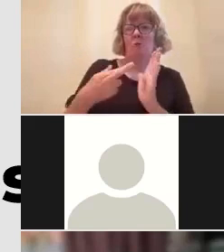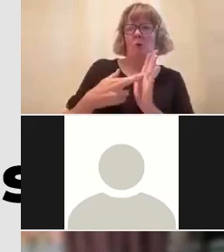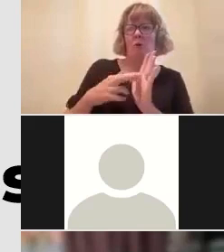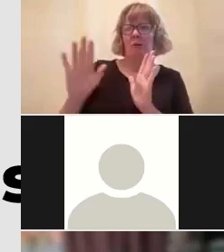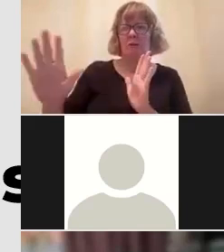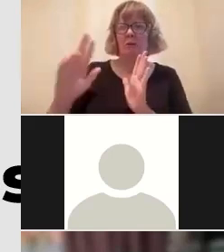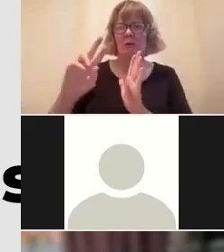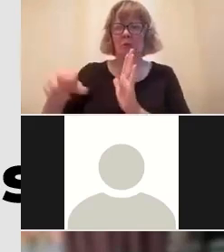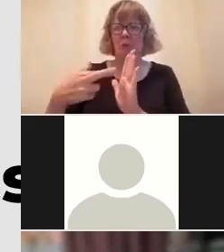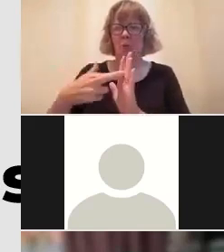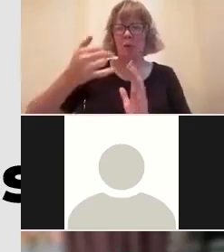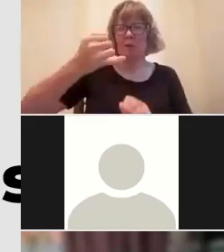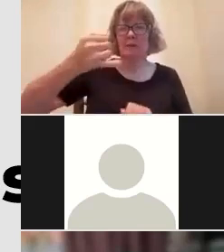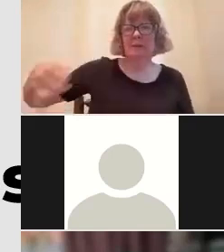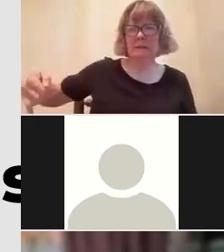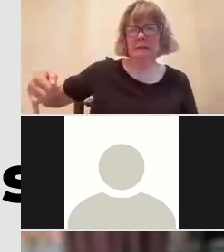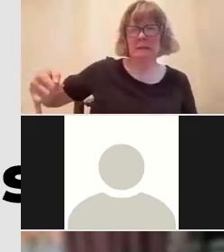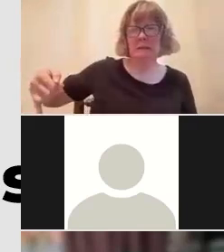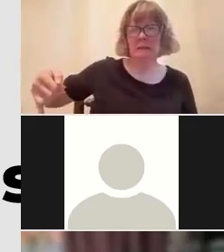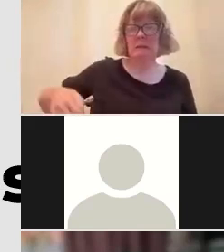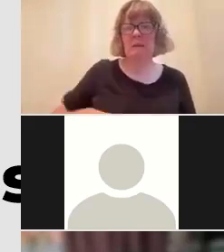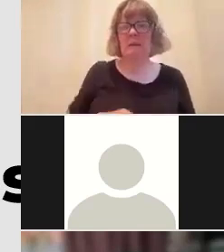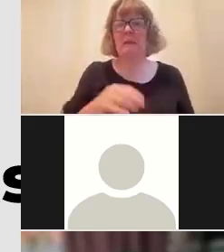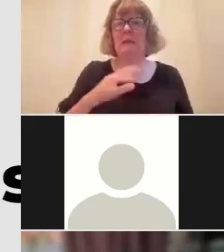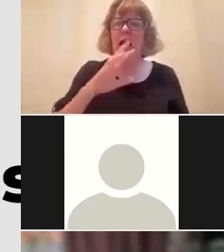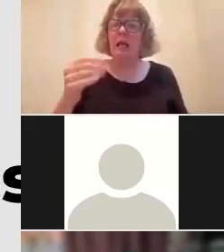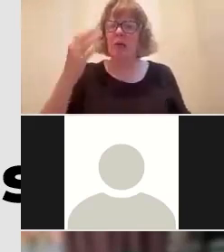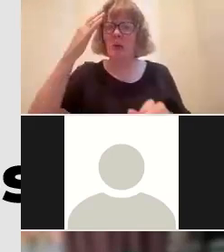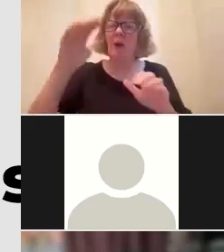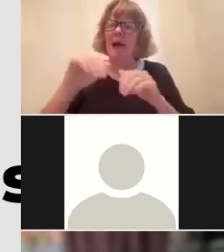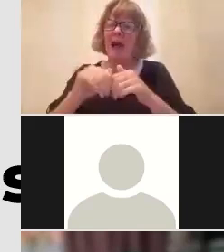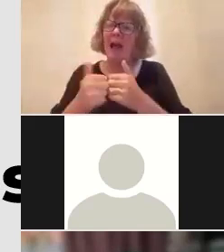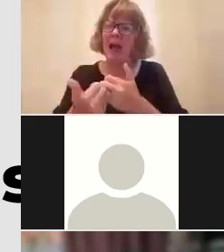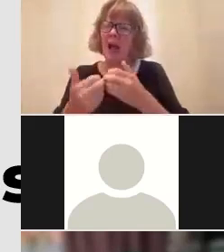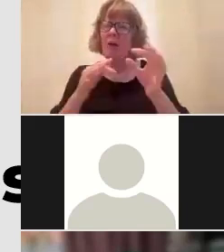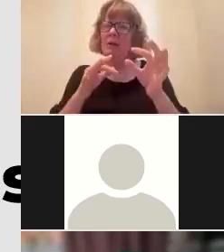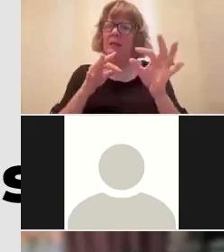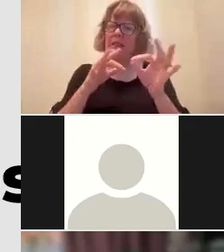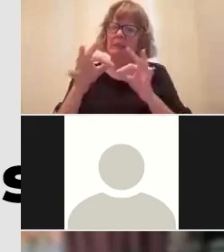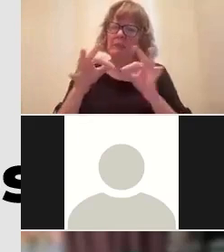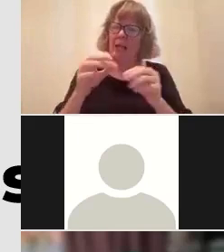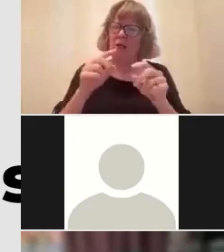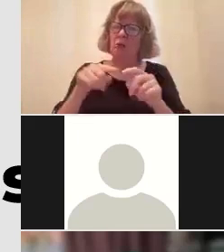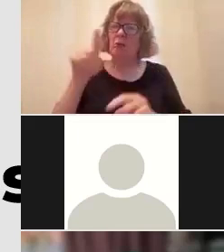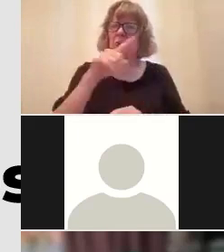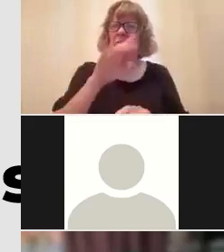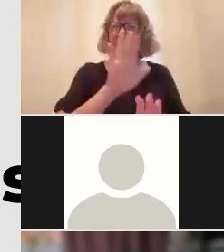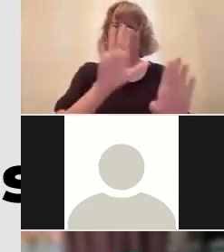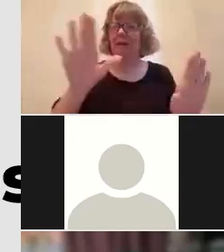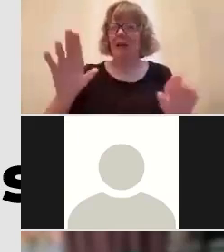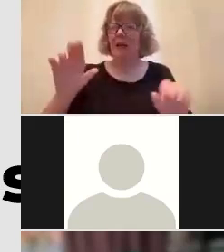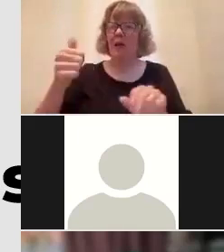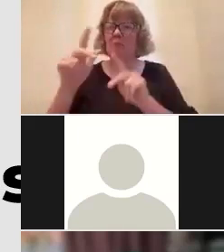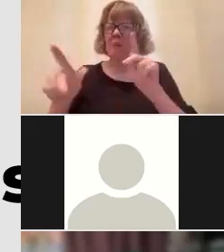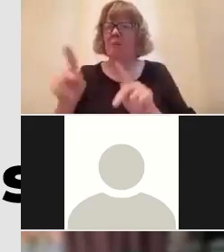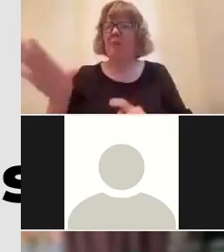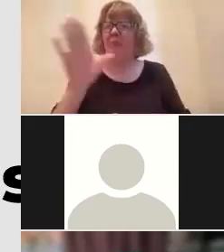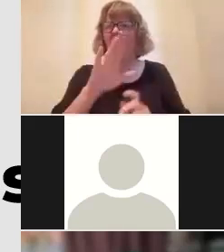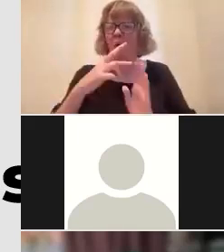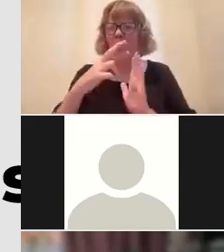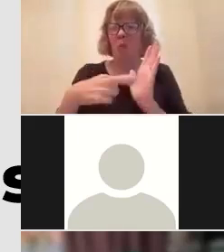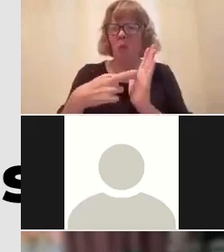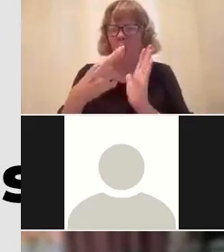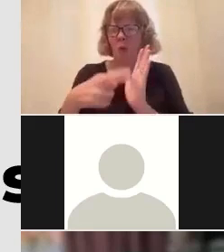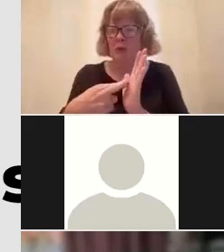how and be able to explain to other staff members or responders' roles, and be aware of differences